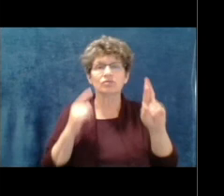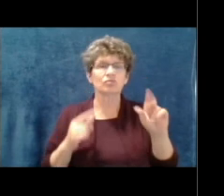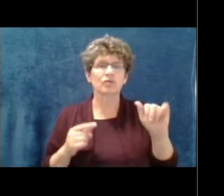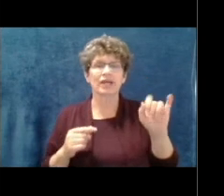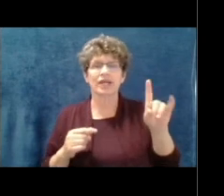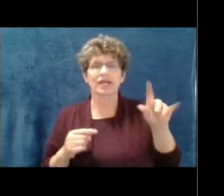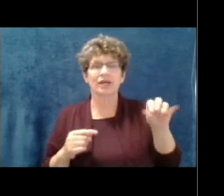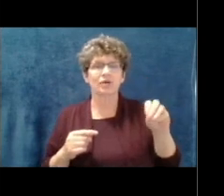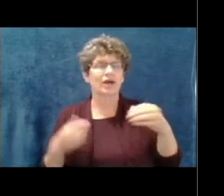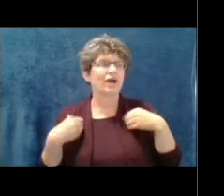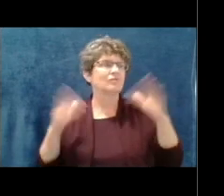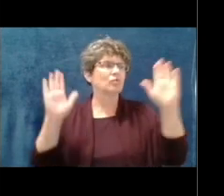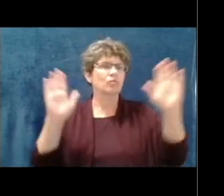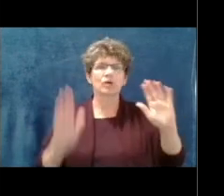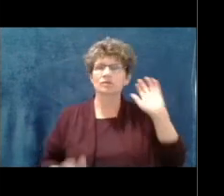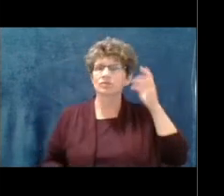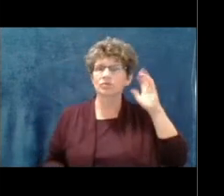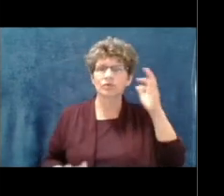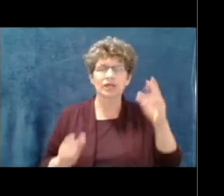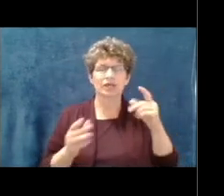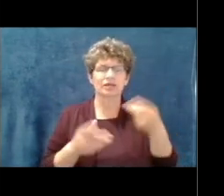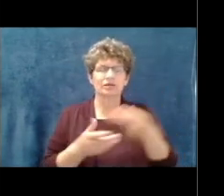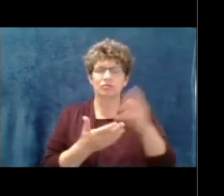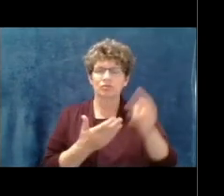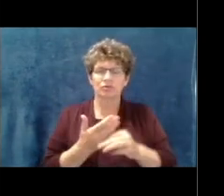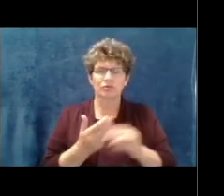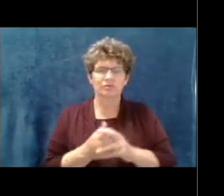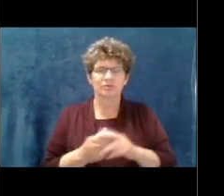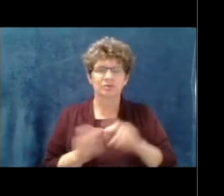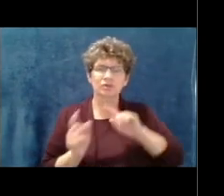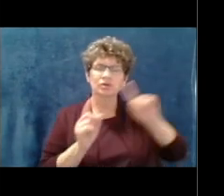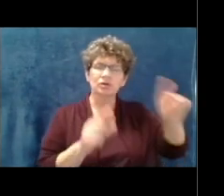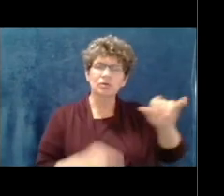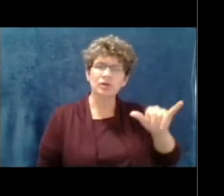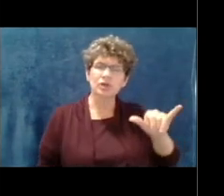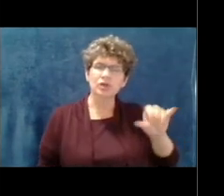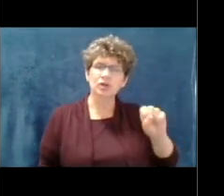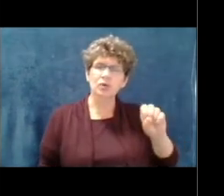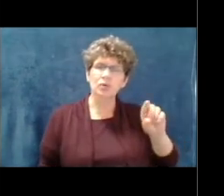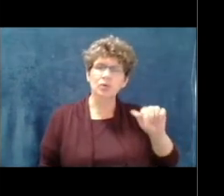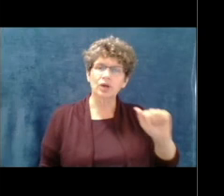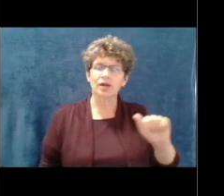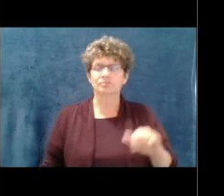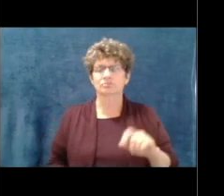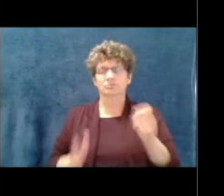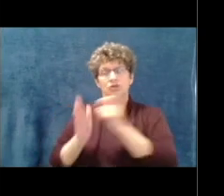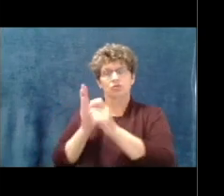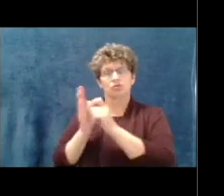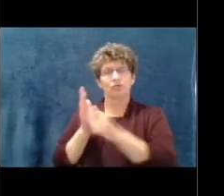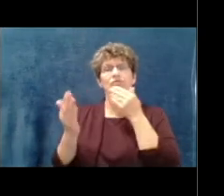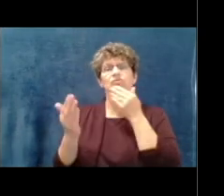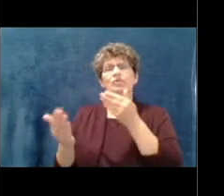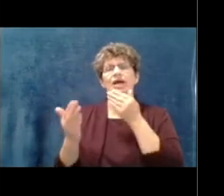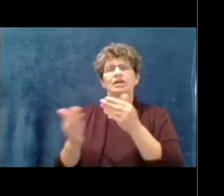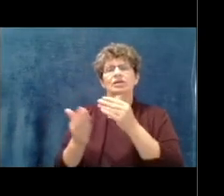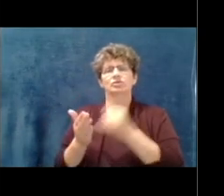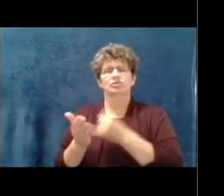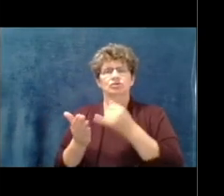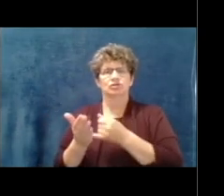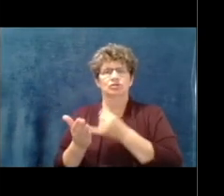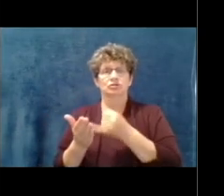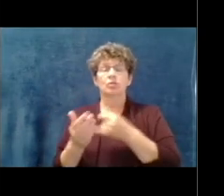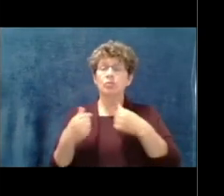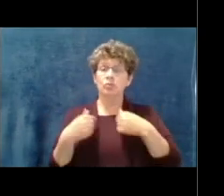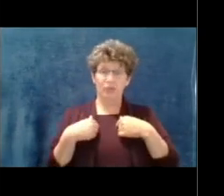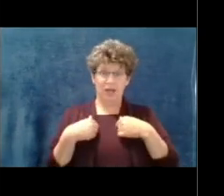things. Attend a yoga class. Write a gratitude journal. These are all really positive things. And by the way, I have handouts